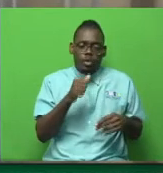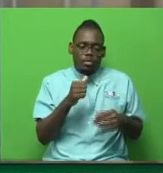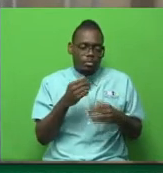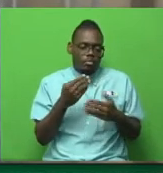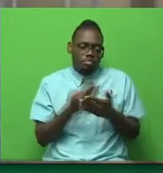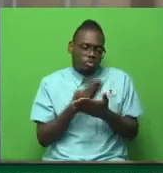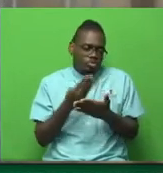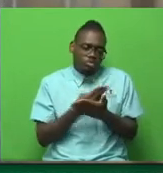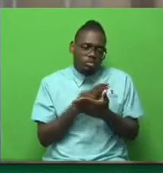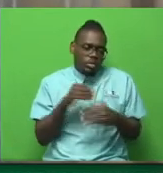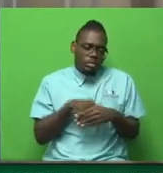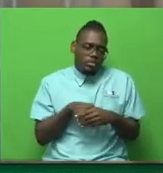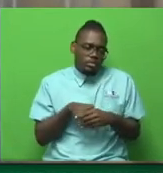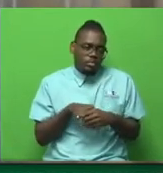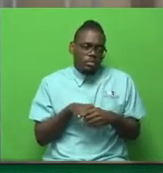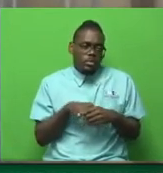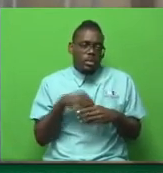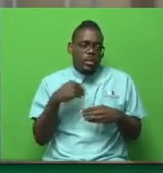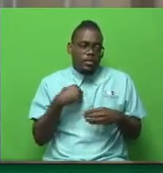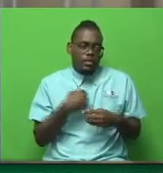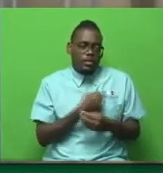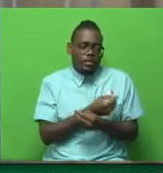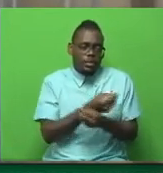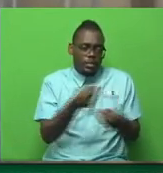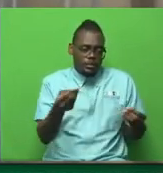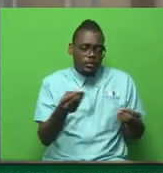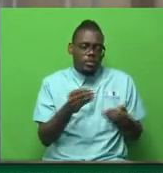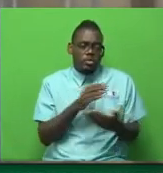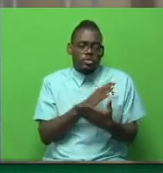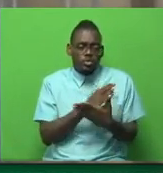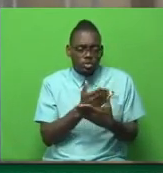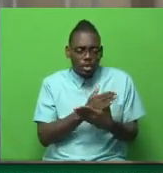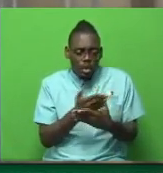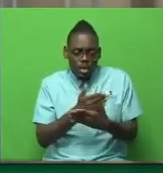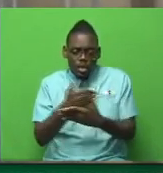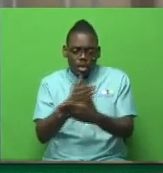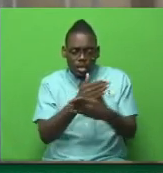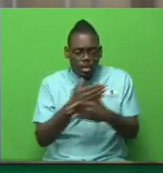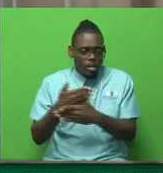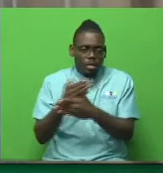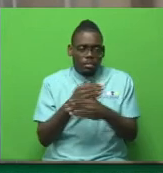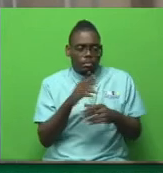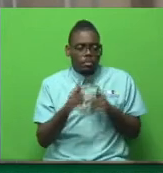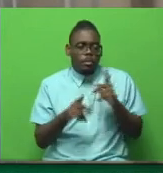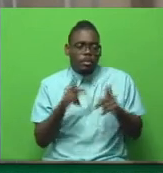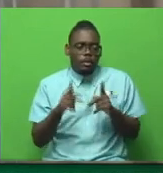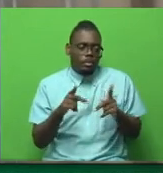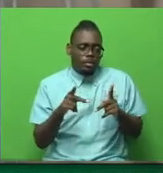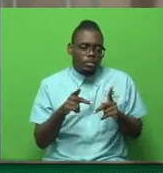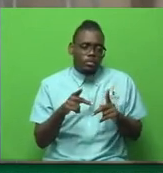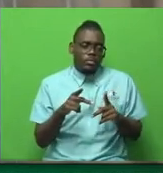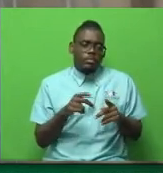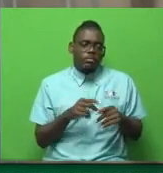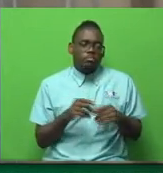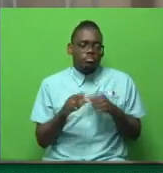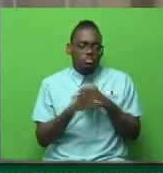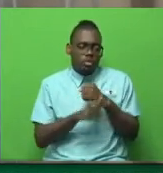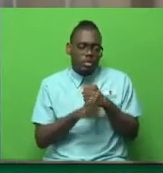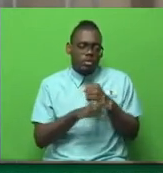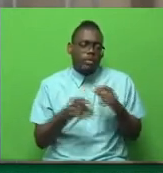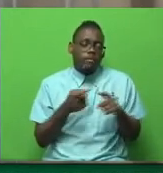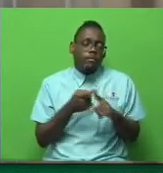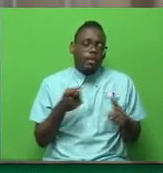citizens to to protect citizens from the punishment of higher energy prices that they are vesting under the population